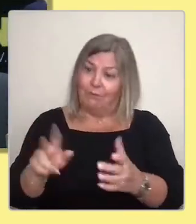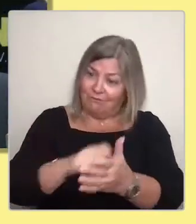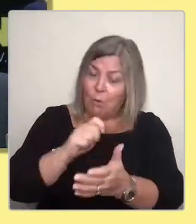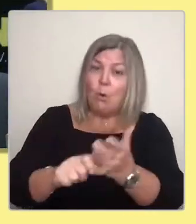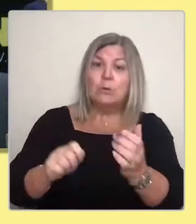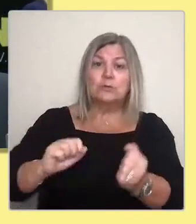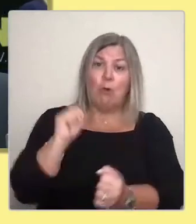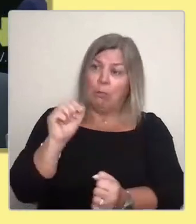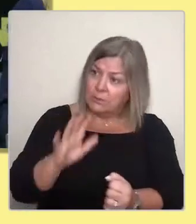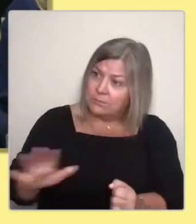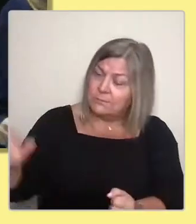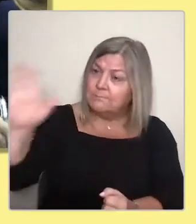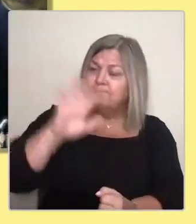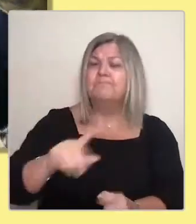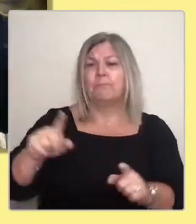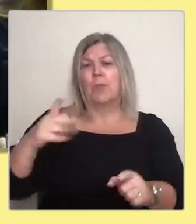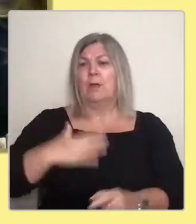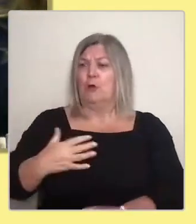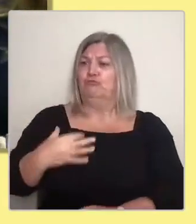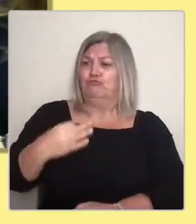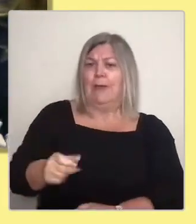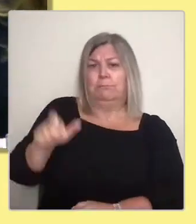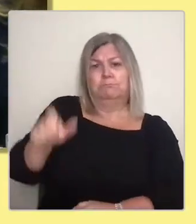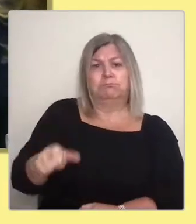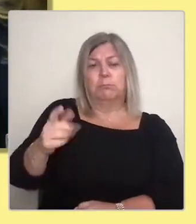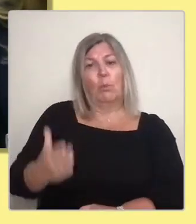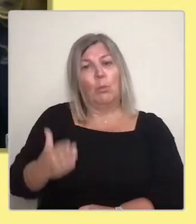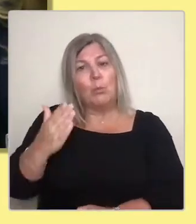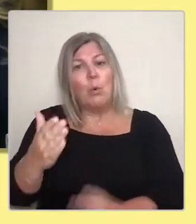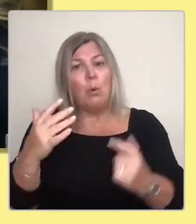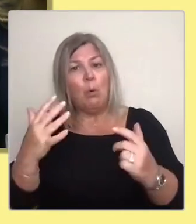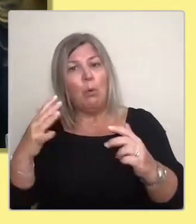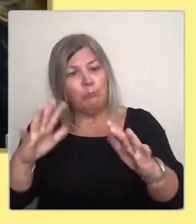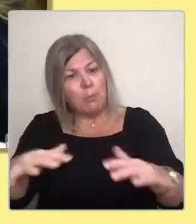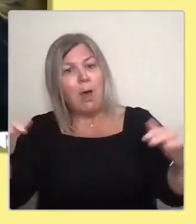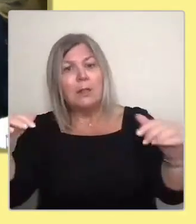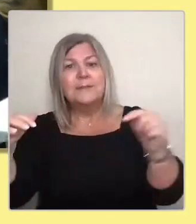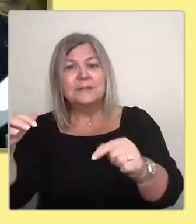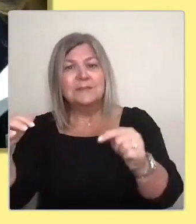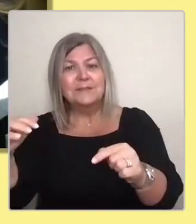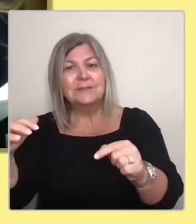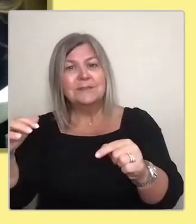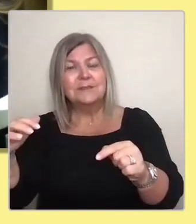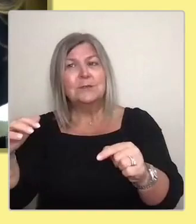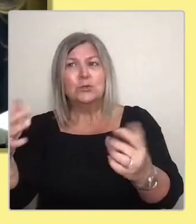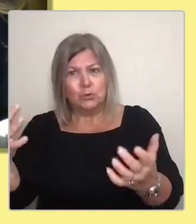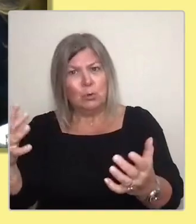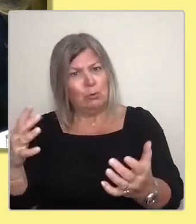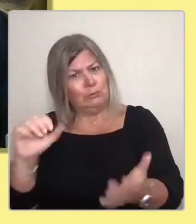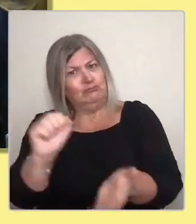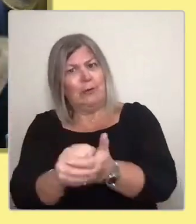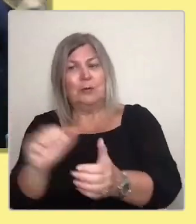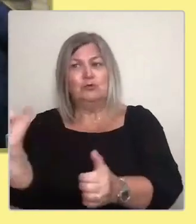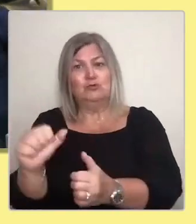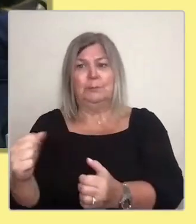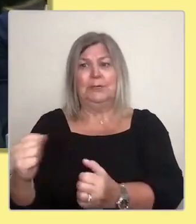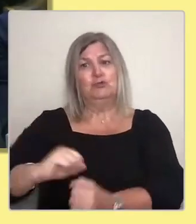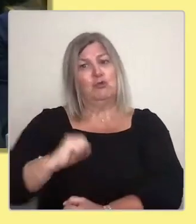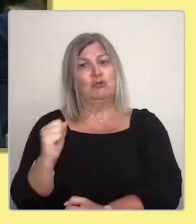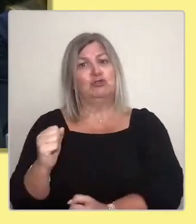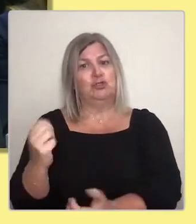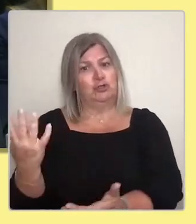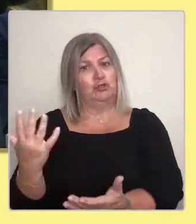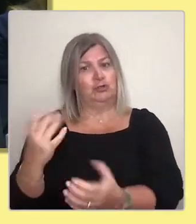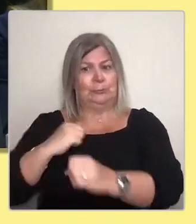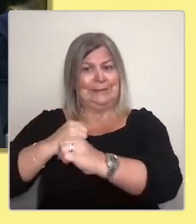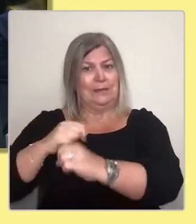be the focus when it comes to that accountability. And I can think of so many times, I can think of one of the last elections